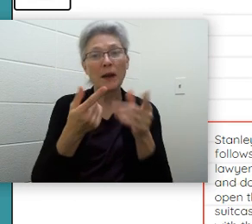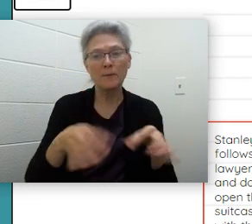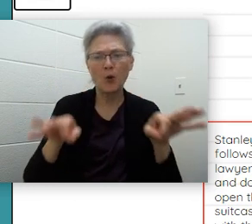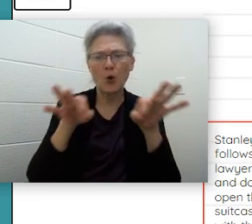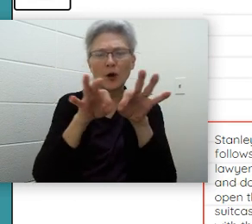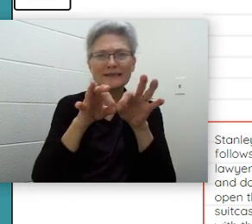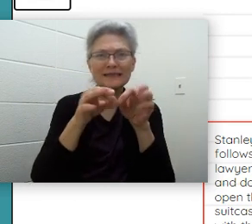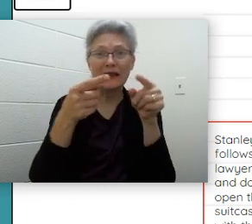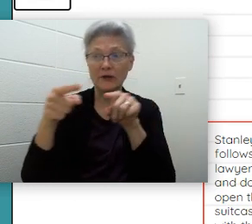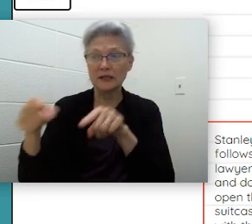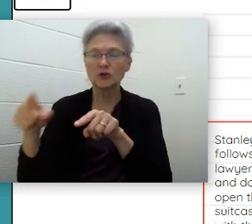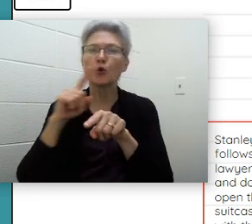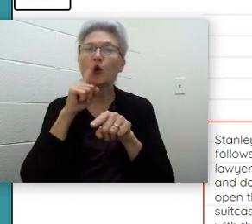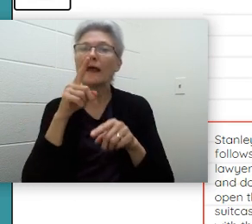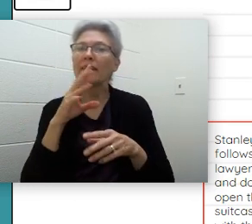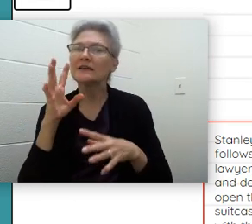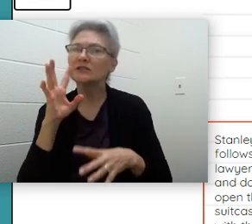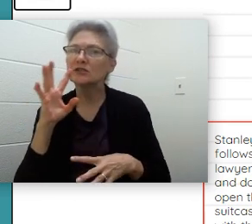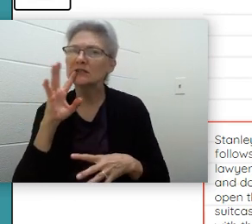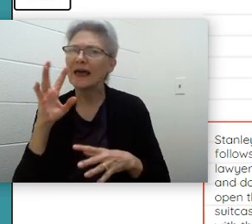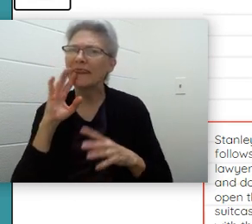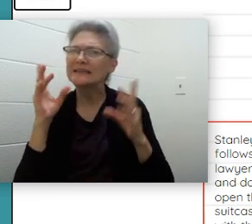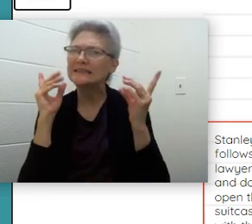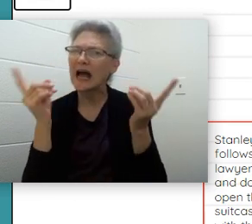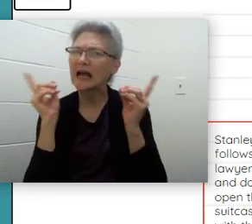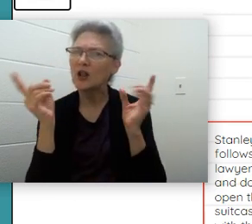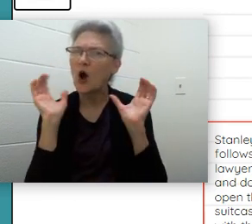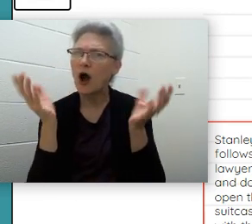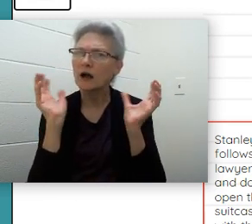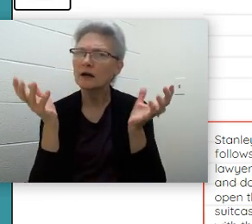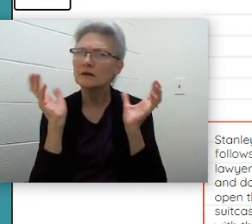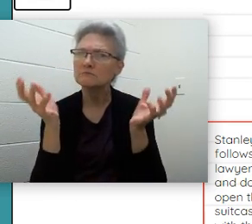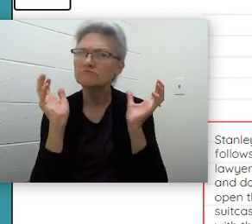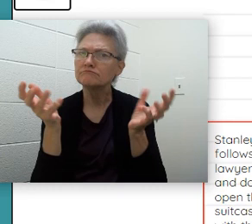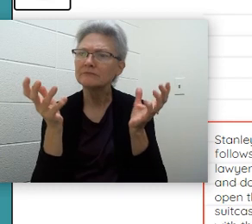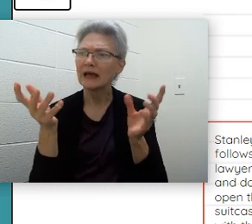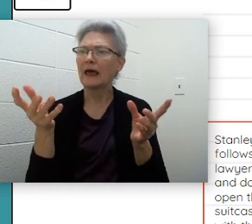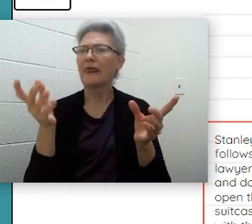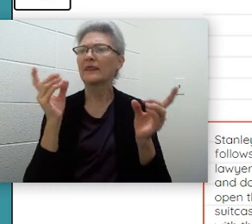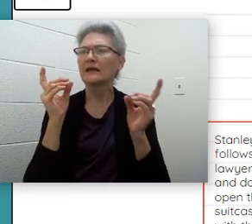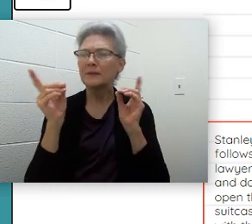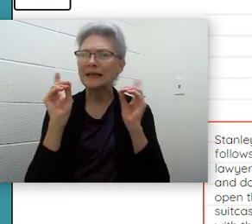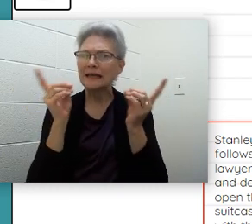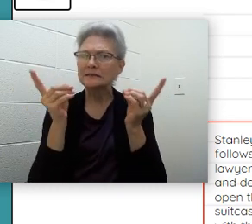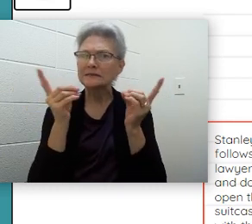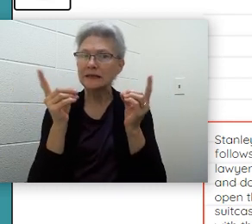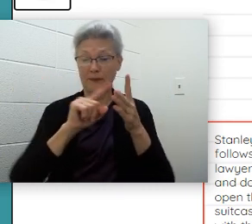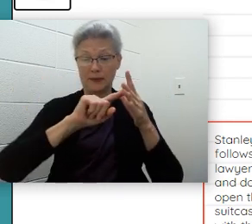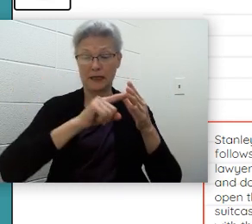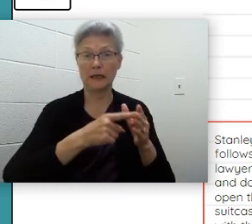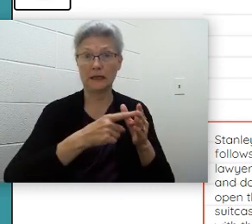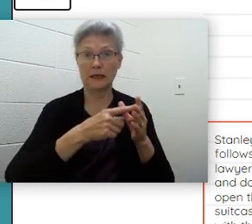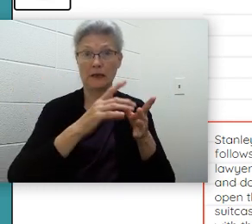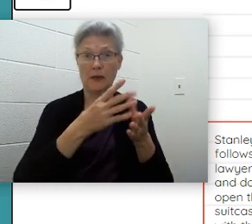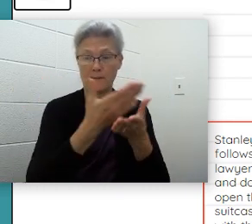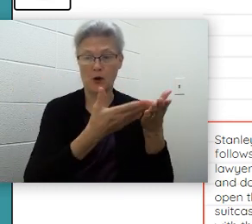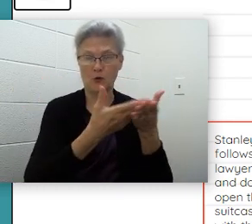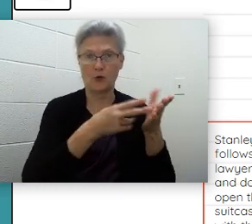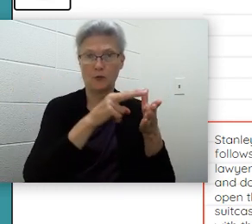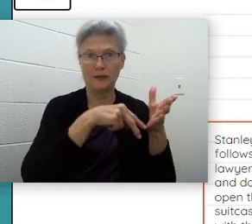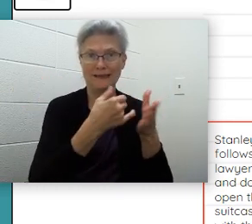are actually the words that the characters are saying. Like in the beginning of this passage that we were reading today,